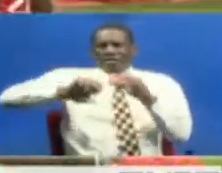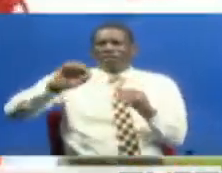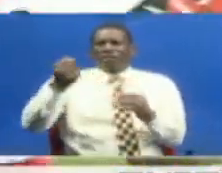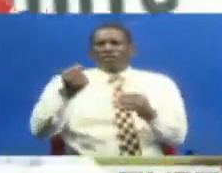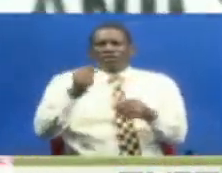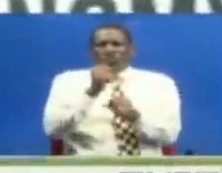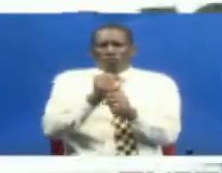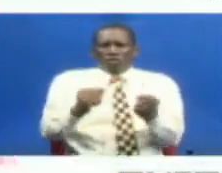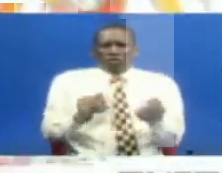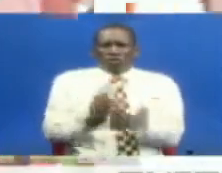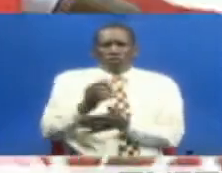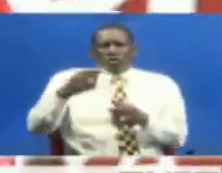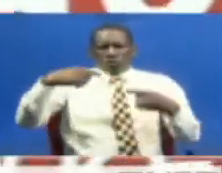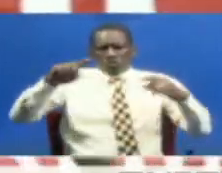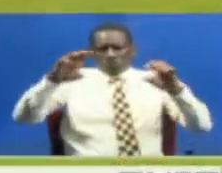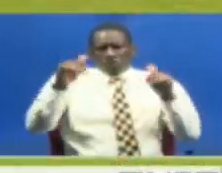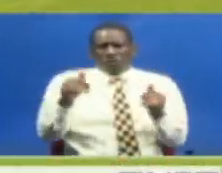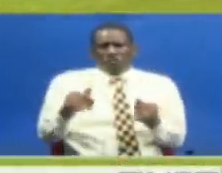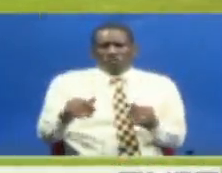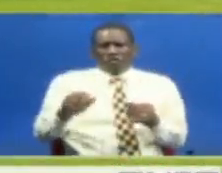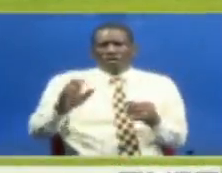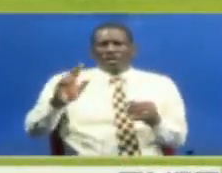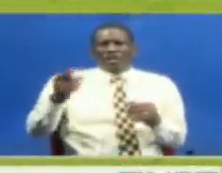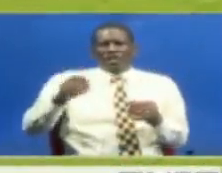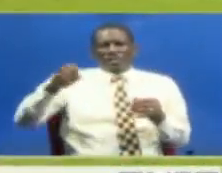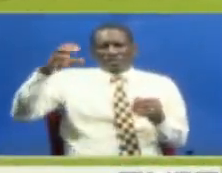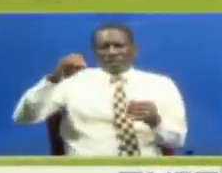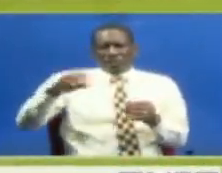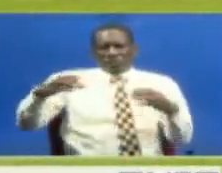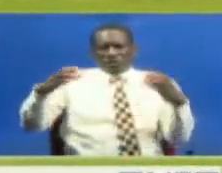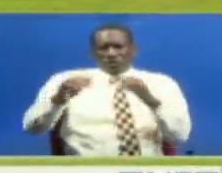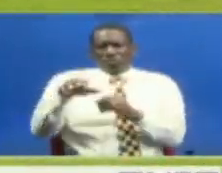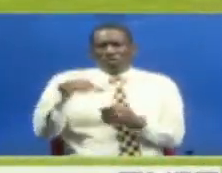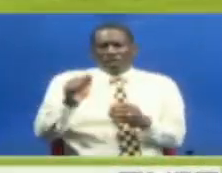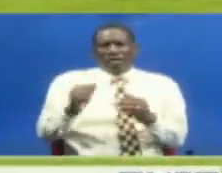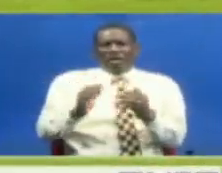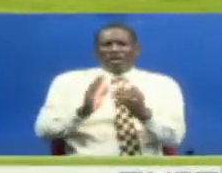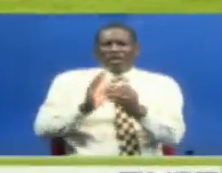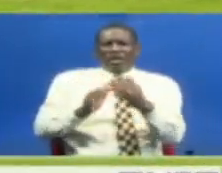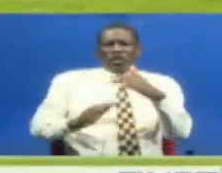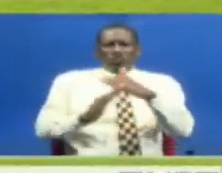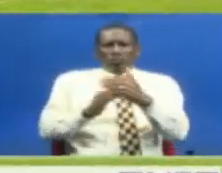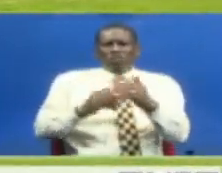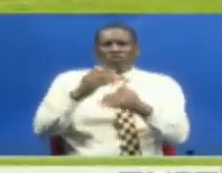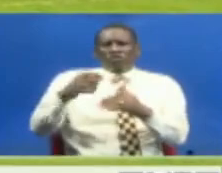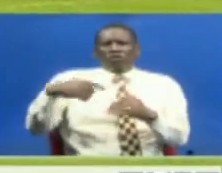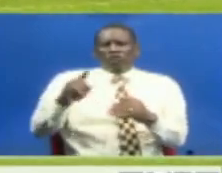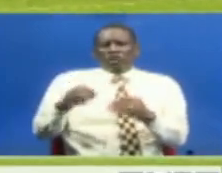coach Salim Babu. Stars top Group A after Rwanda beat Somalia 1-0 in the opening match.